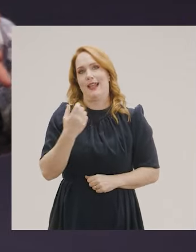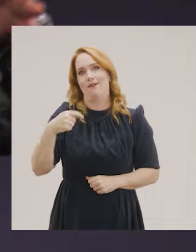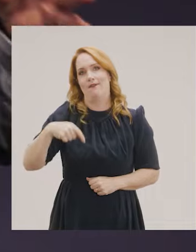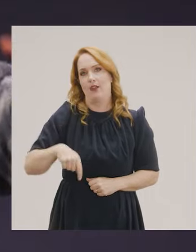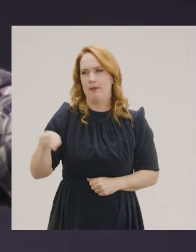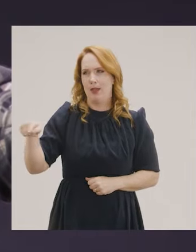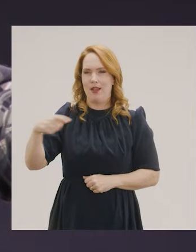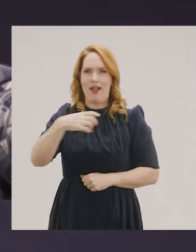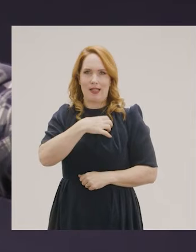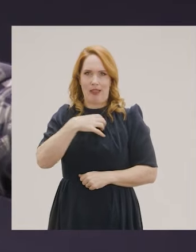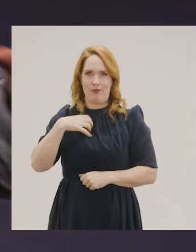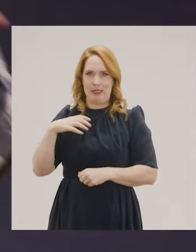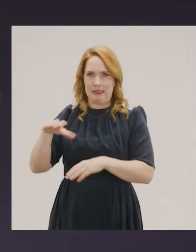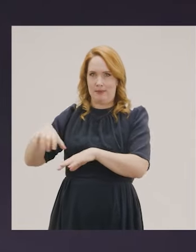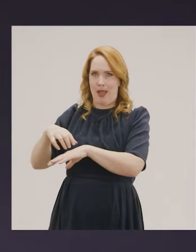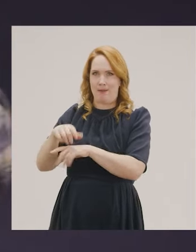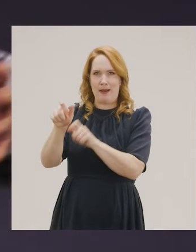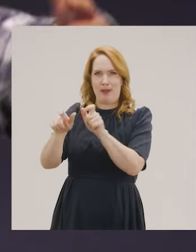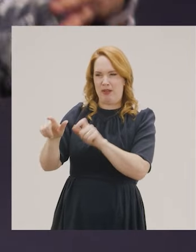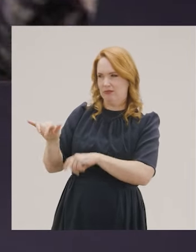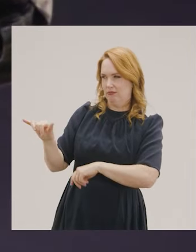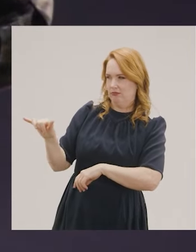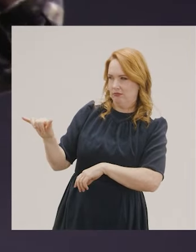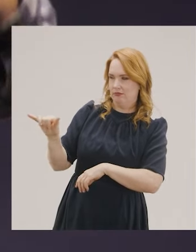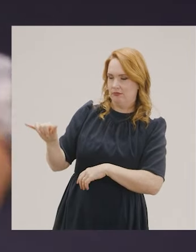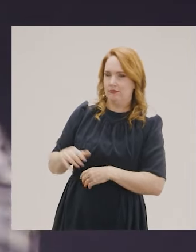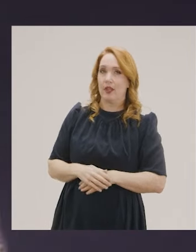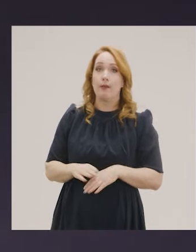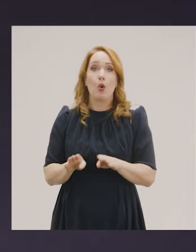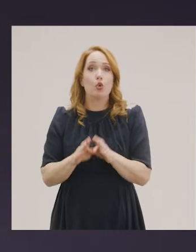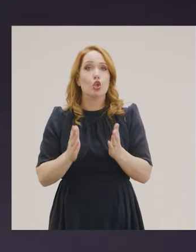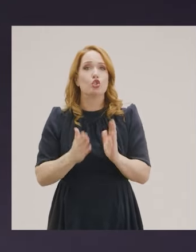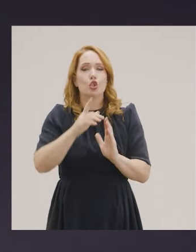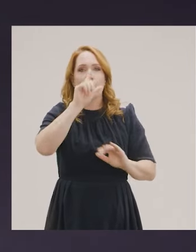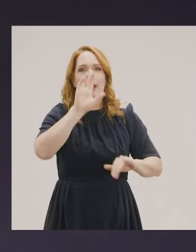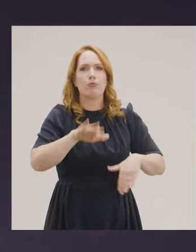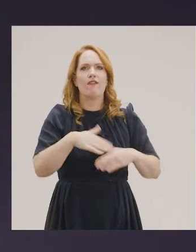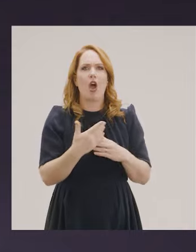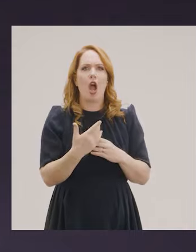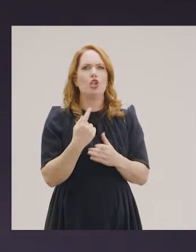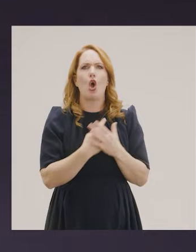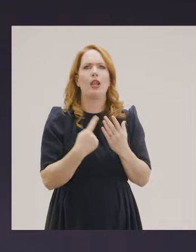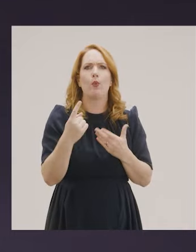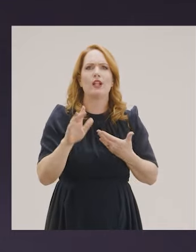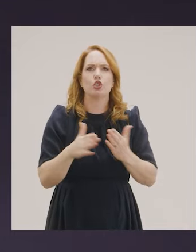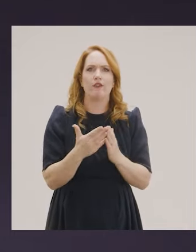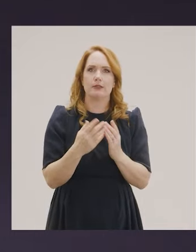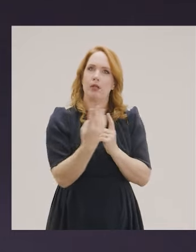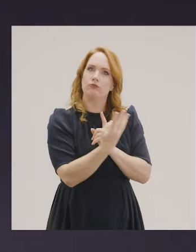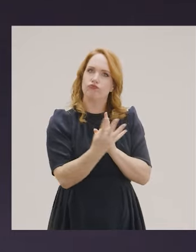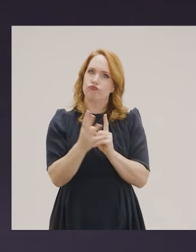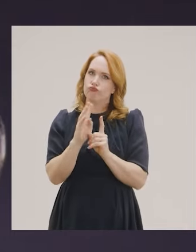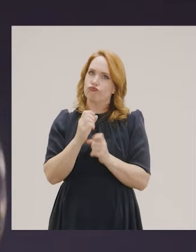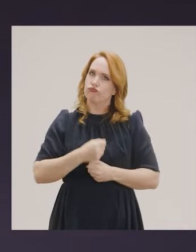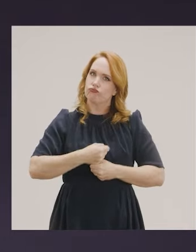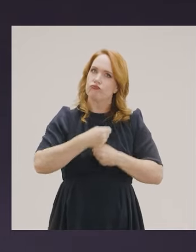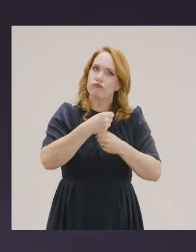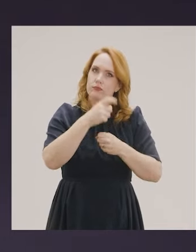trusted than a government department is, and also churches have wraparound services. Friends, you know what this is? This is